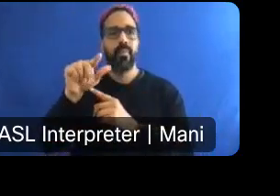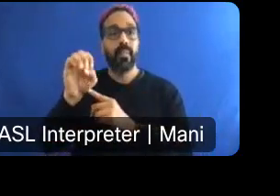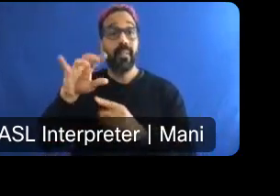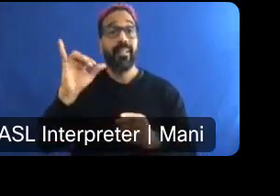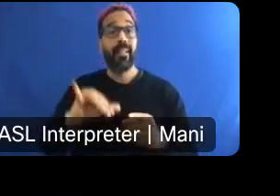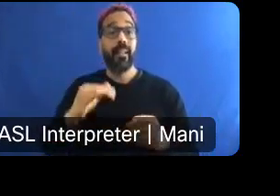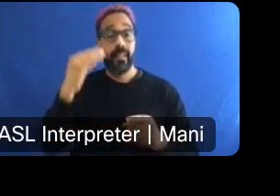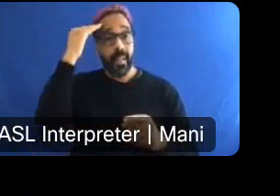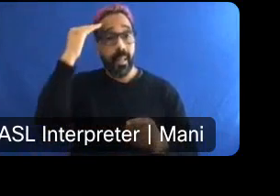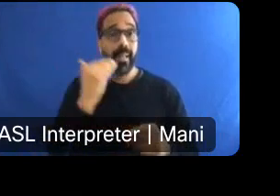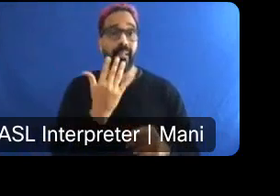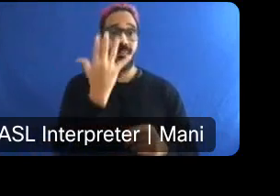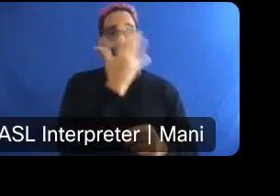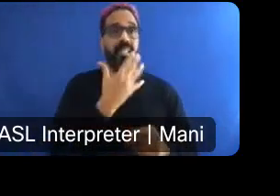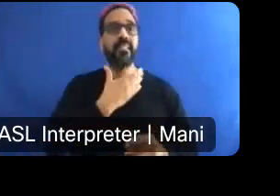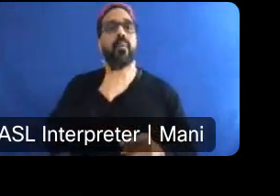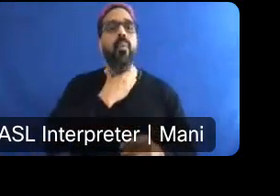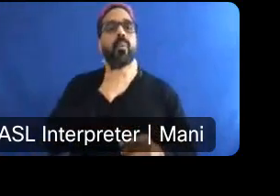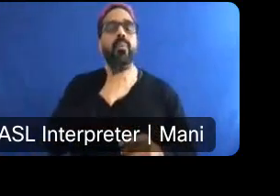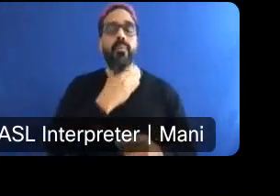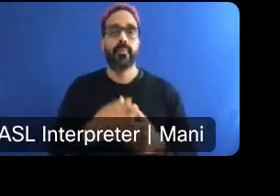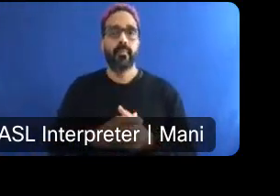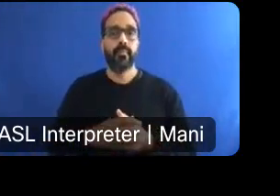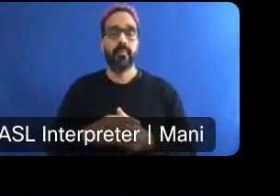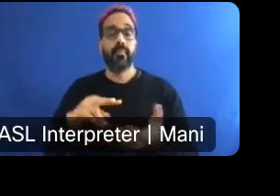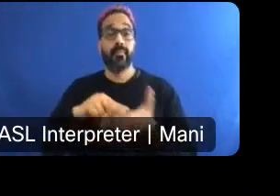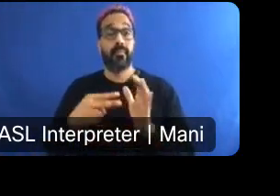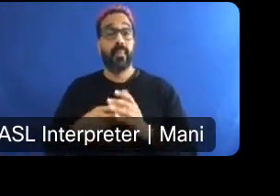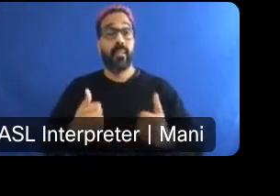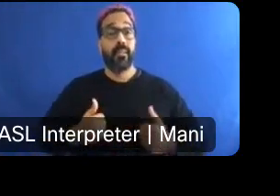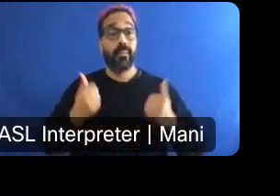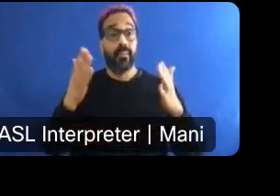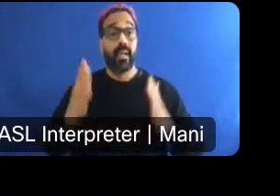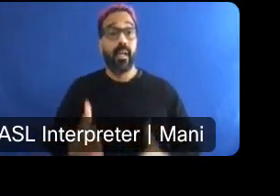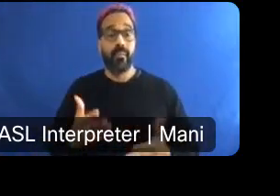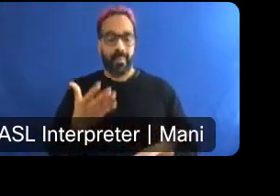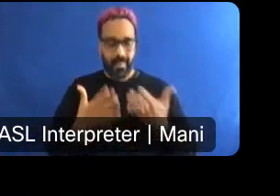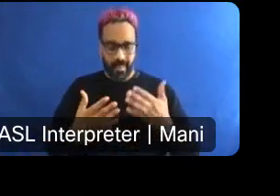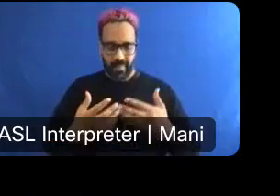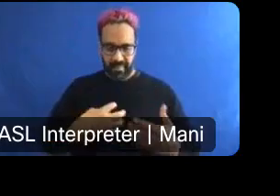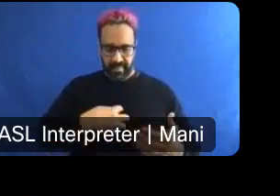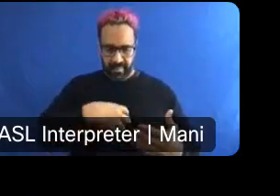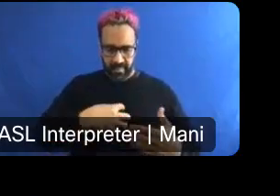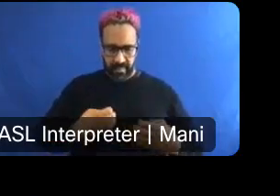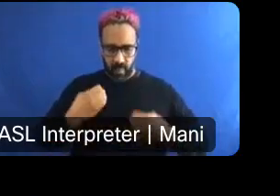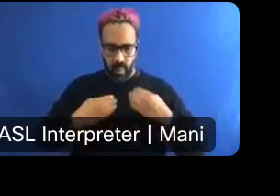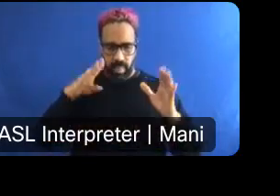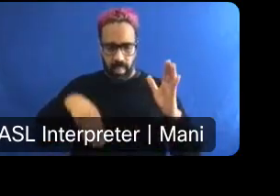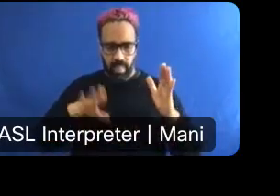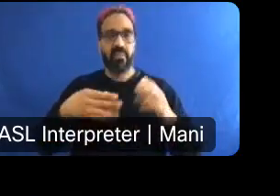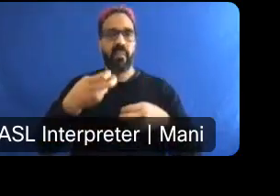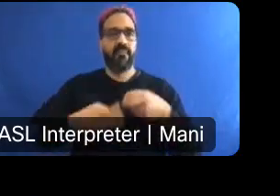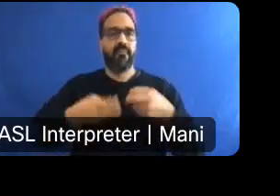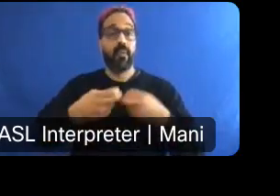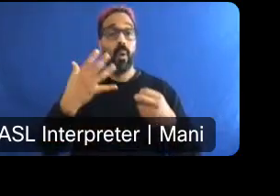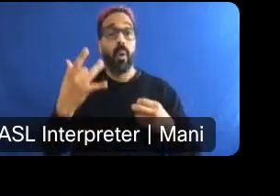throat. This can cause survivors to have difficulty regulating emotions because of the impact it has on the cognitive